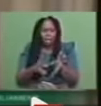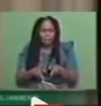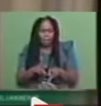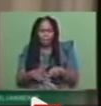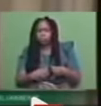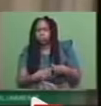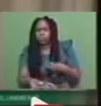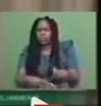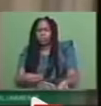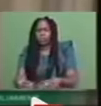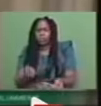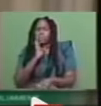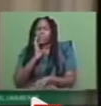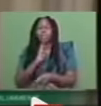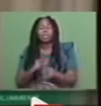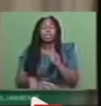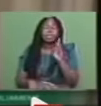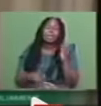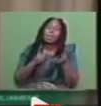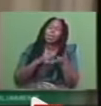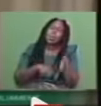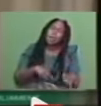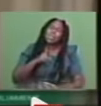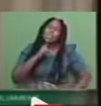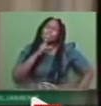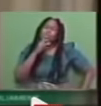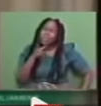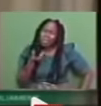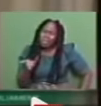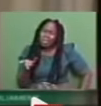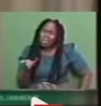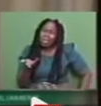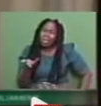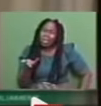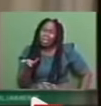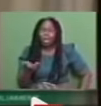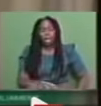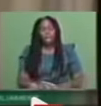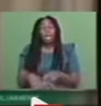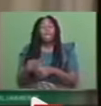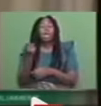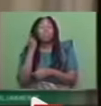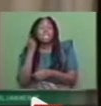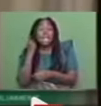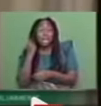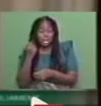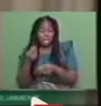have, in recent months, gone through some of the worst water shortages in recent memory.